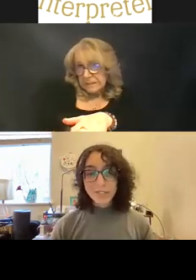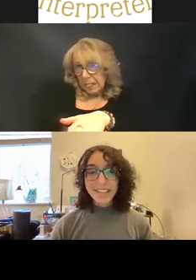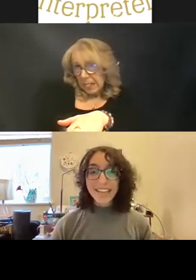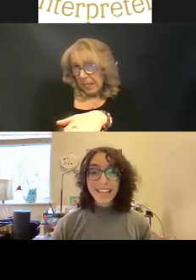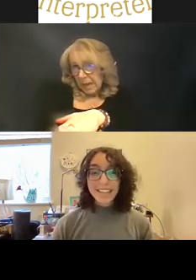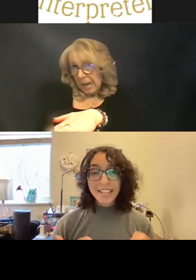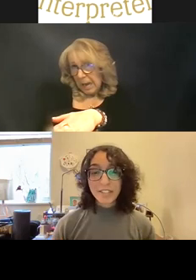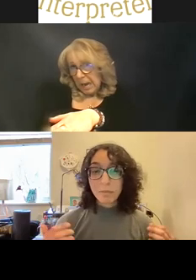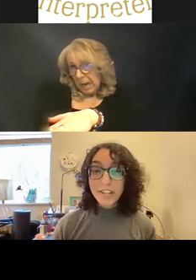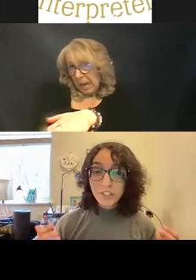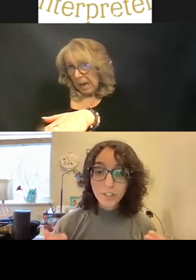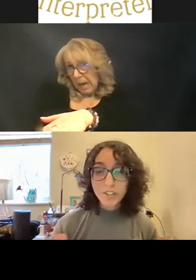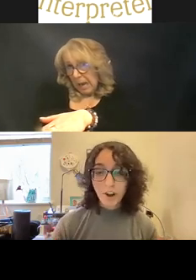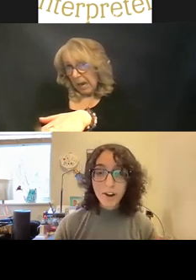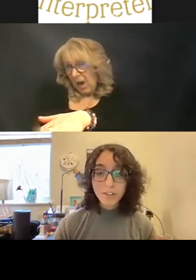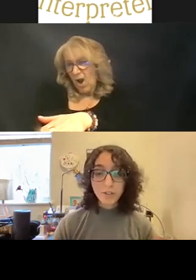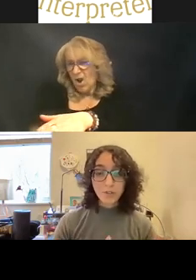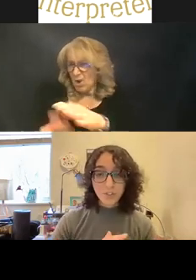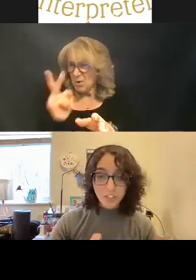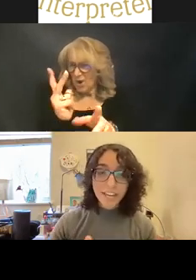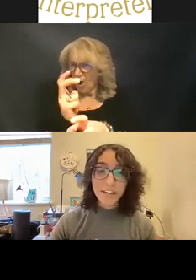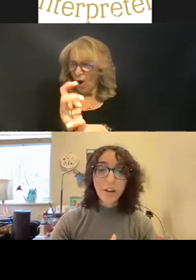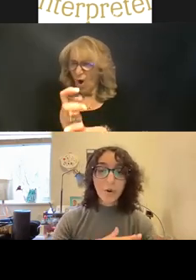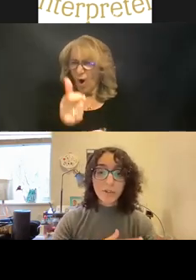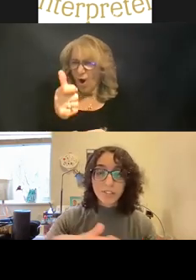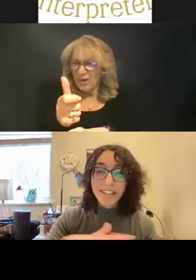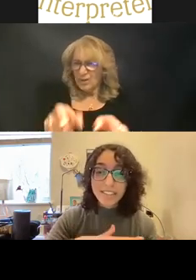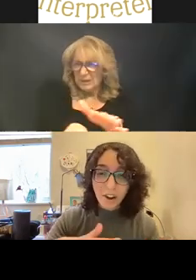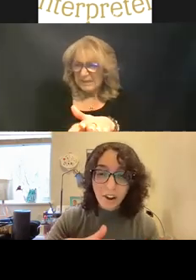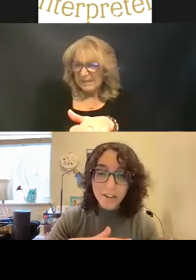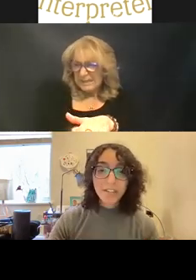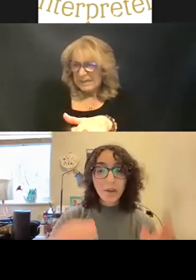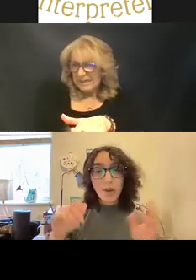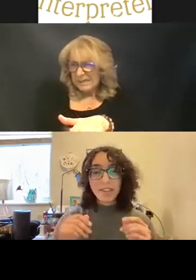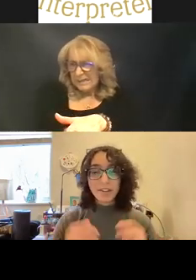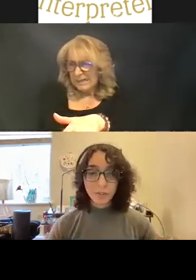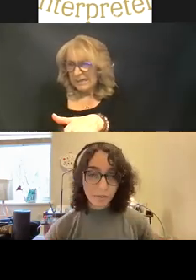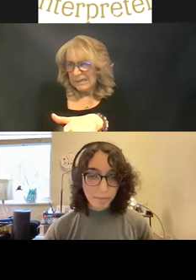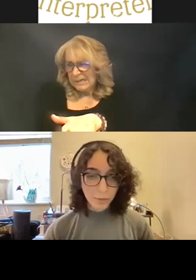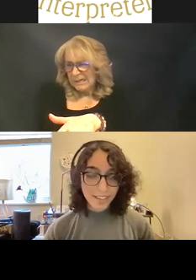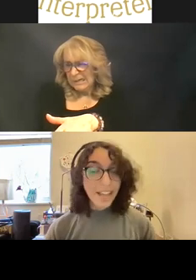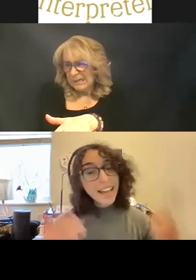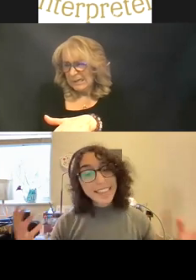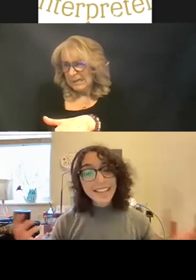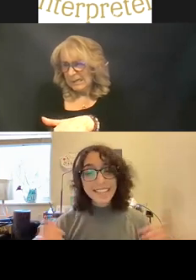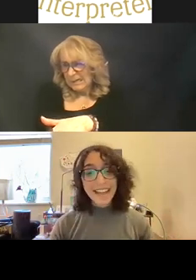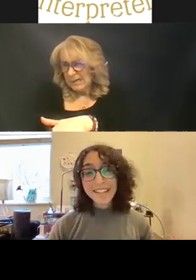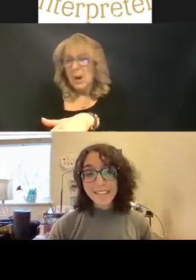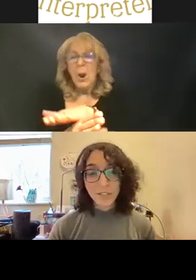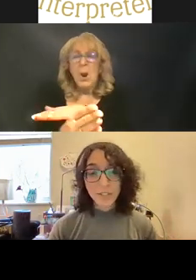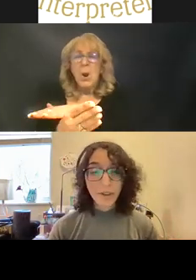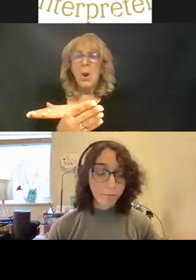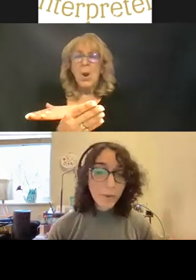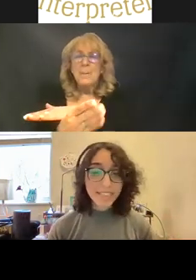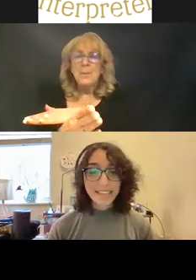You'll see that it's much, much, much harder to shear or slide the cards when there's glue in between. And that is